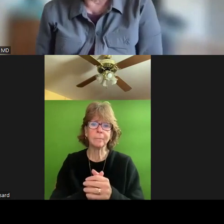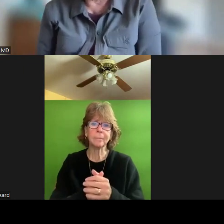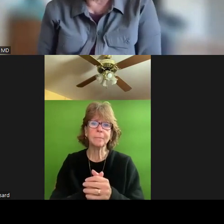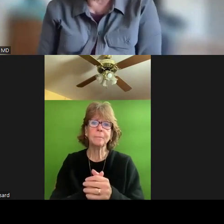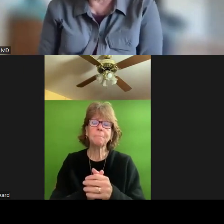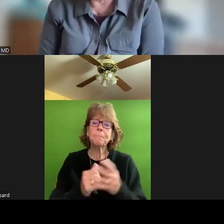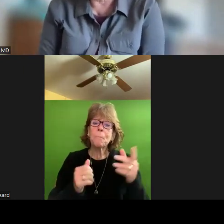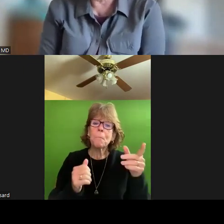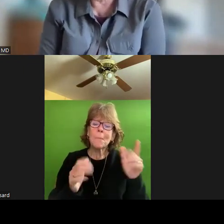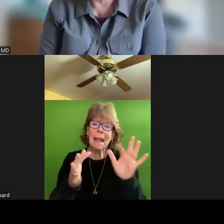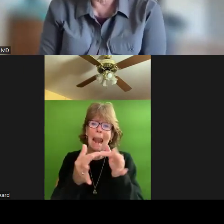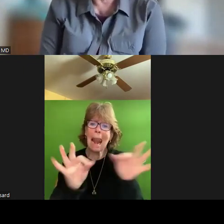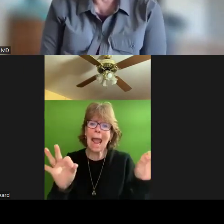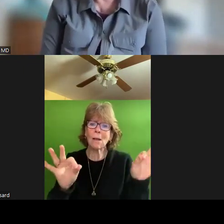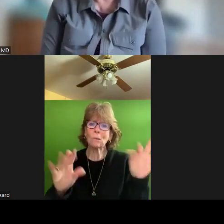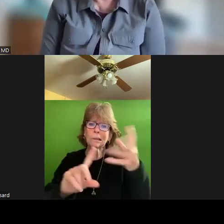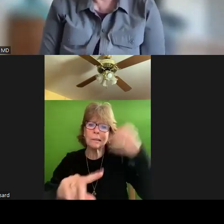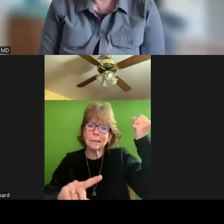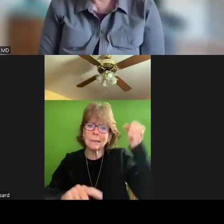So language deprivation.